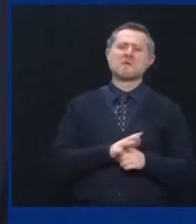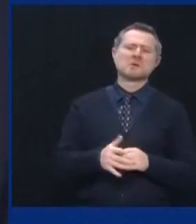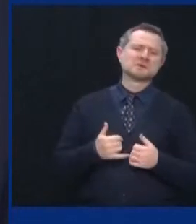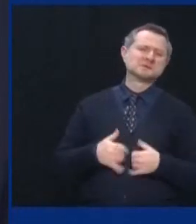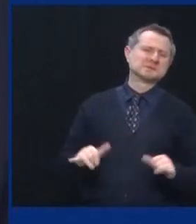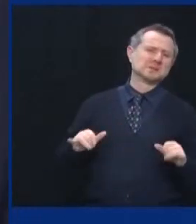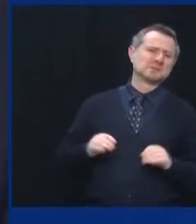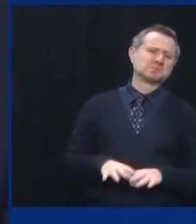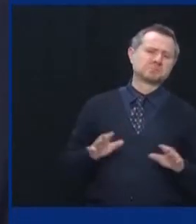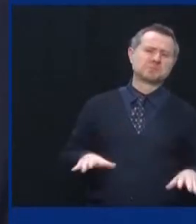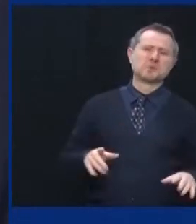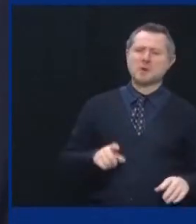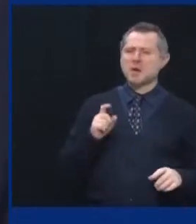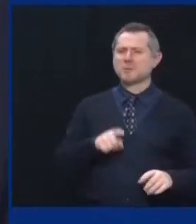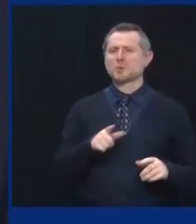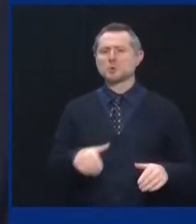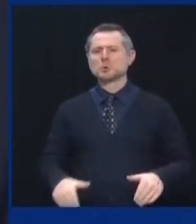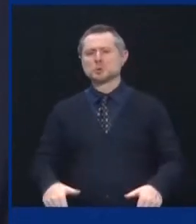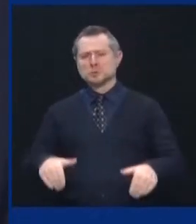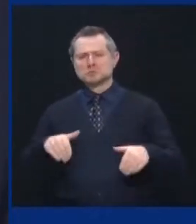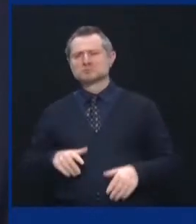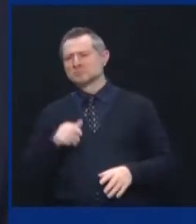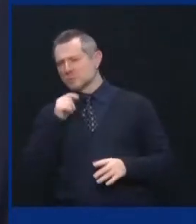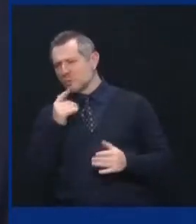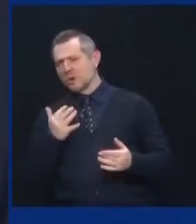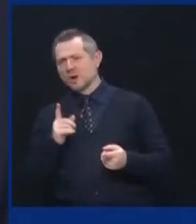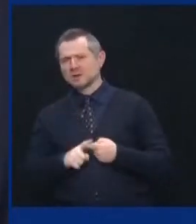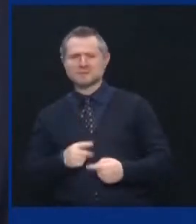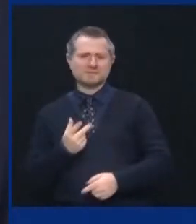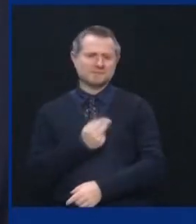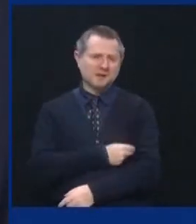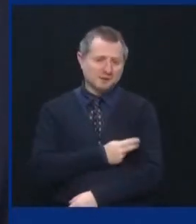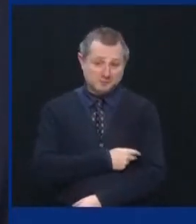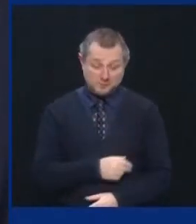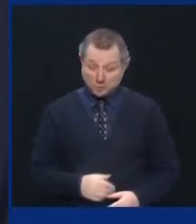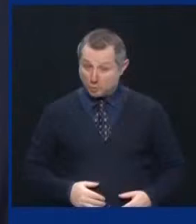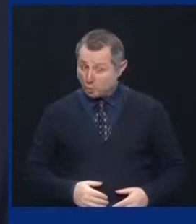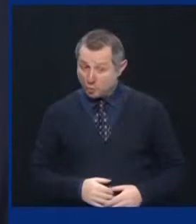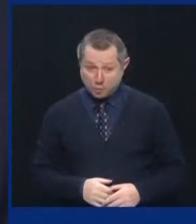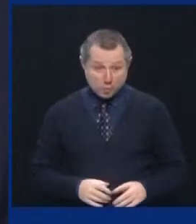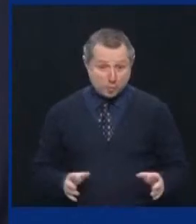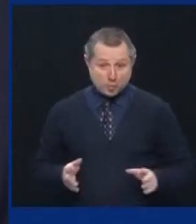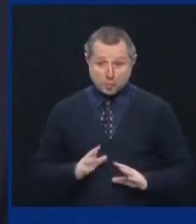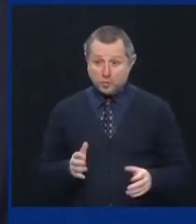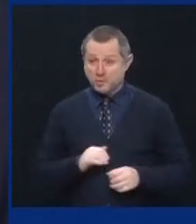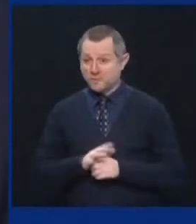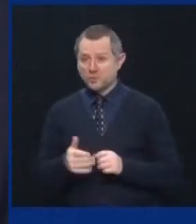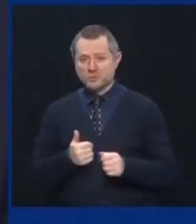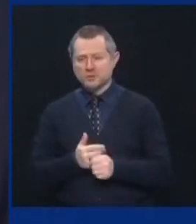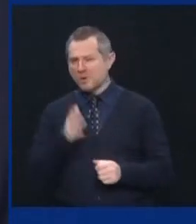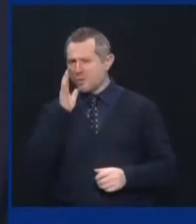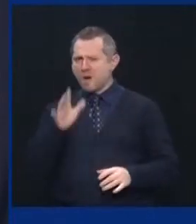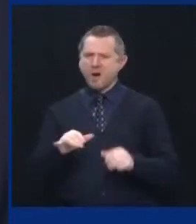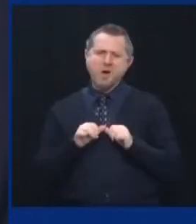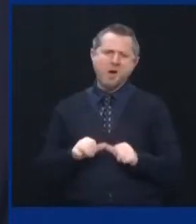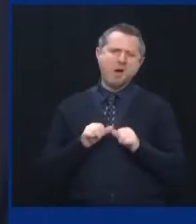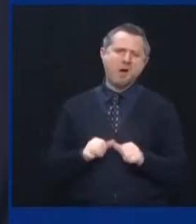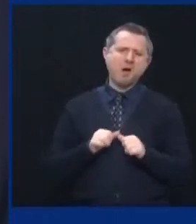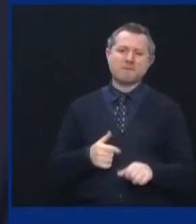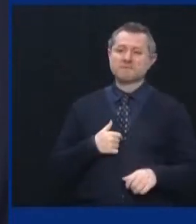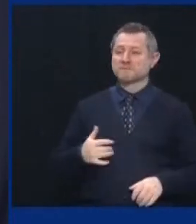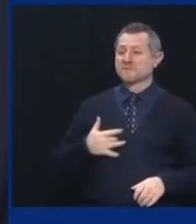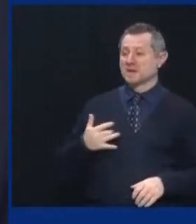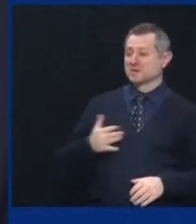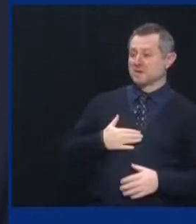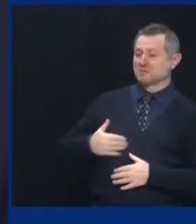do anything as long as the virus is here. The virus is going to be here, I would wager today,